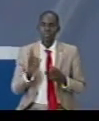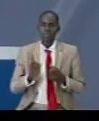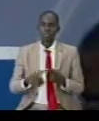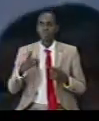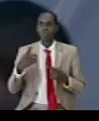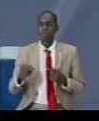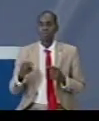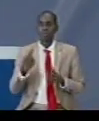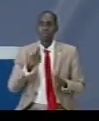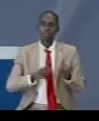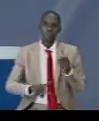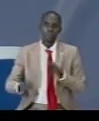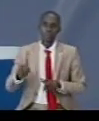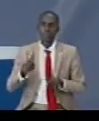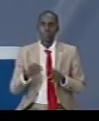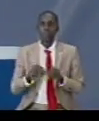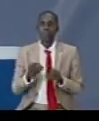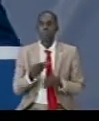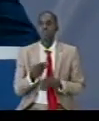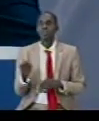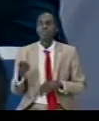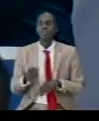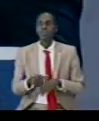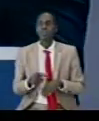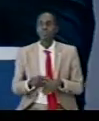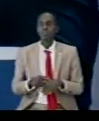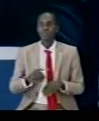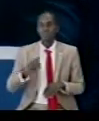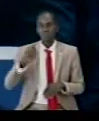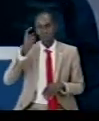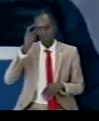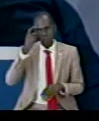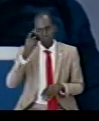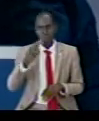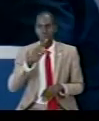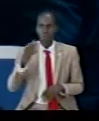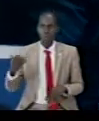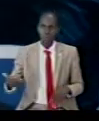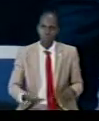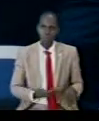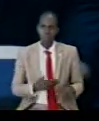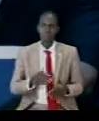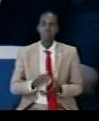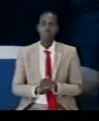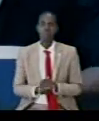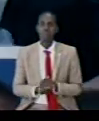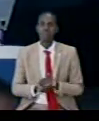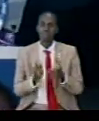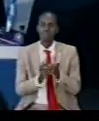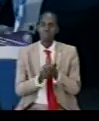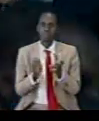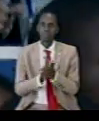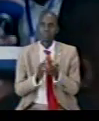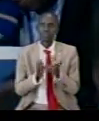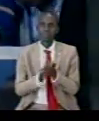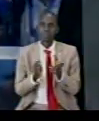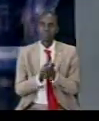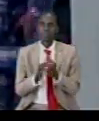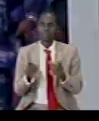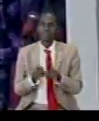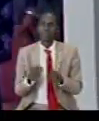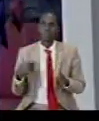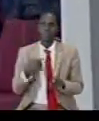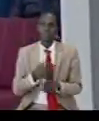slipped away. We've been waiting for him. Governor, sir, welcome, sir. Put your hands together as we welcome our